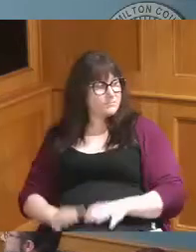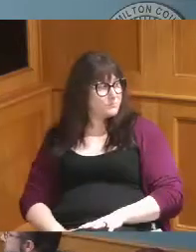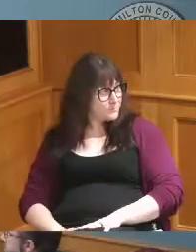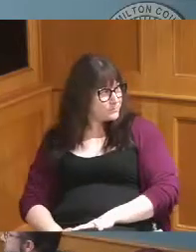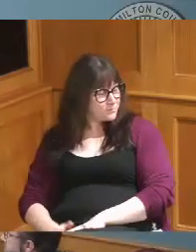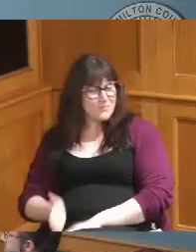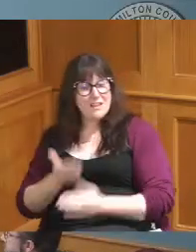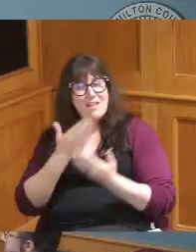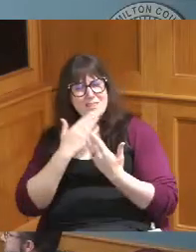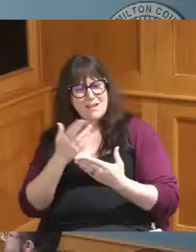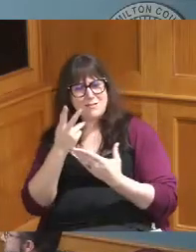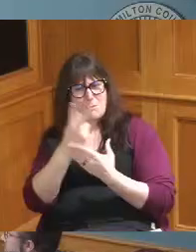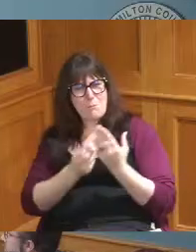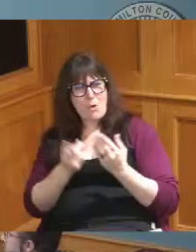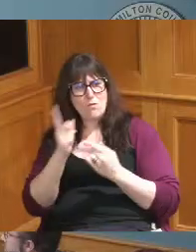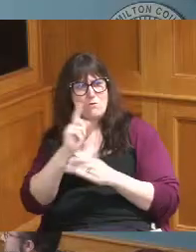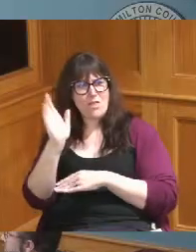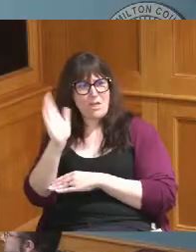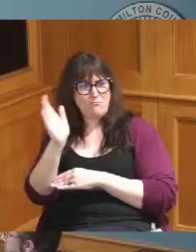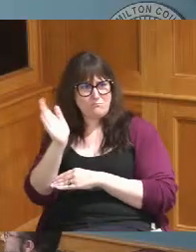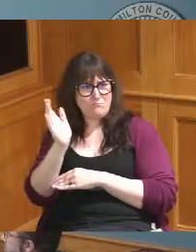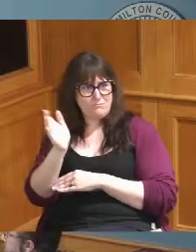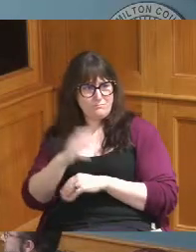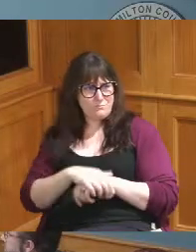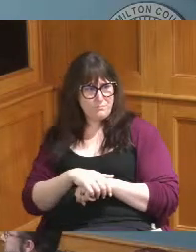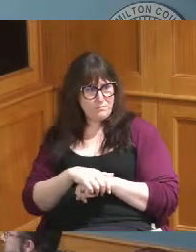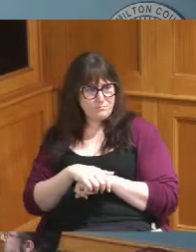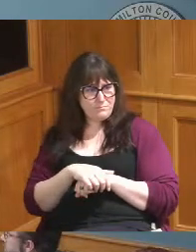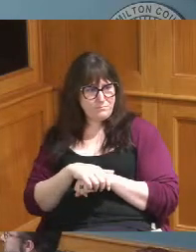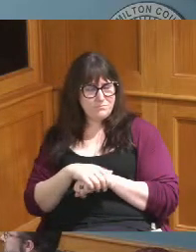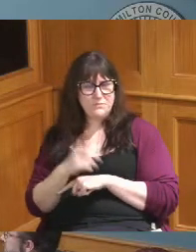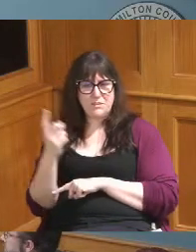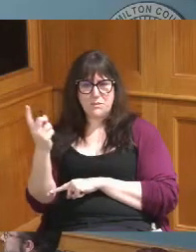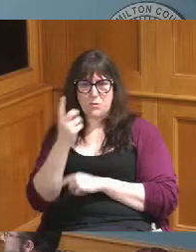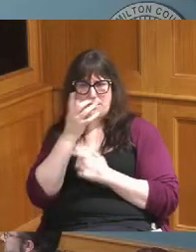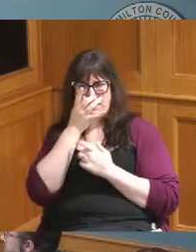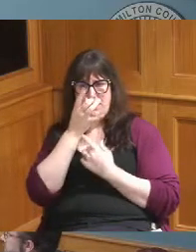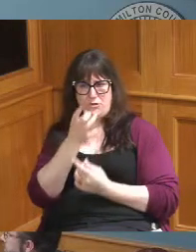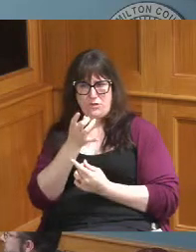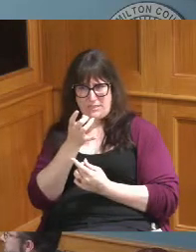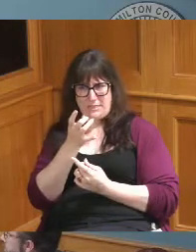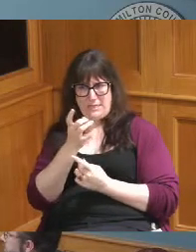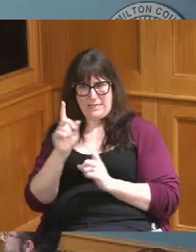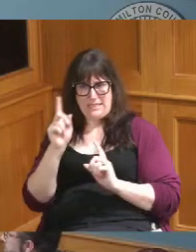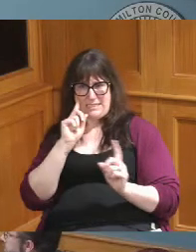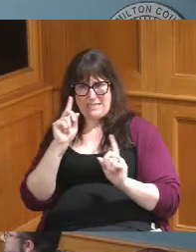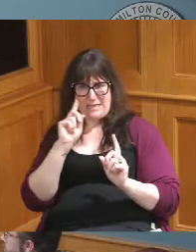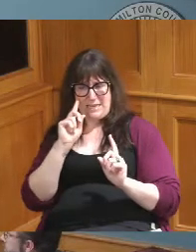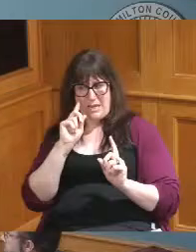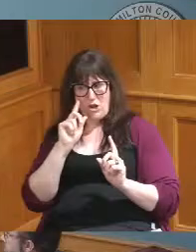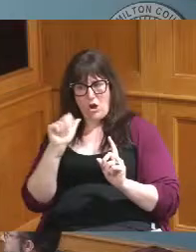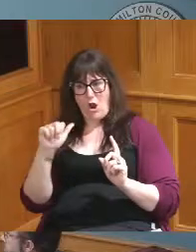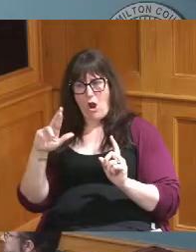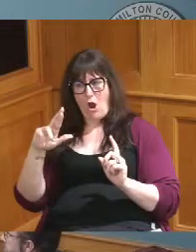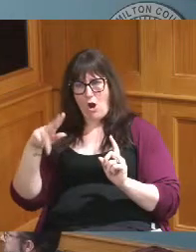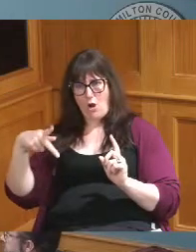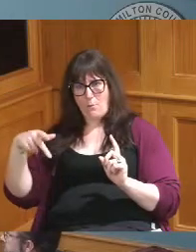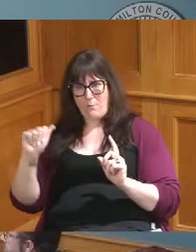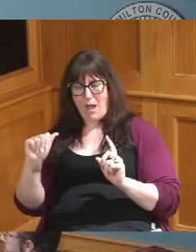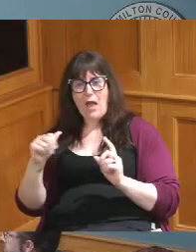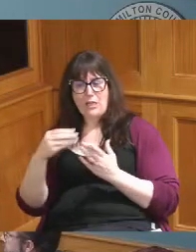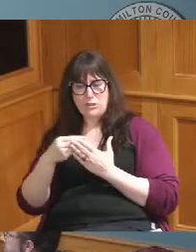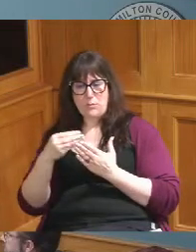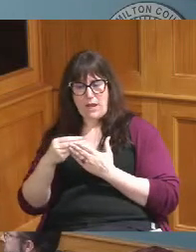Thank you to both of you for the presentation. It is always interesting to hear how the ARPA dollars were spent and how they're